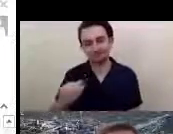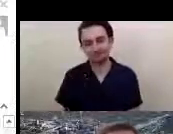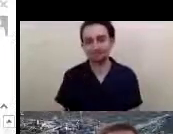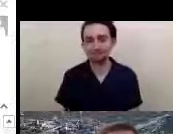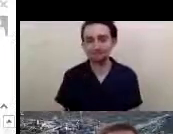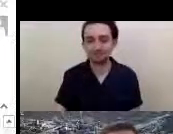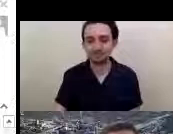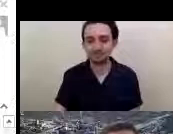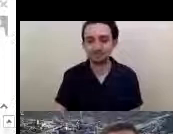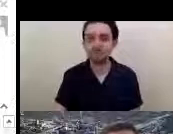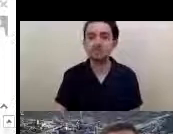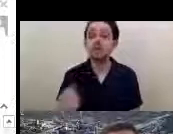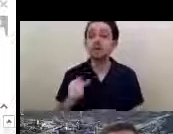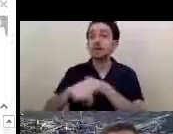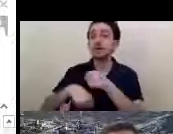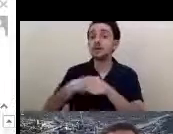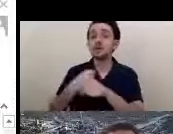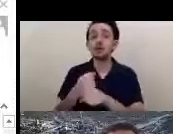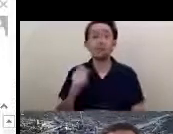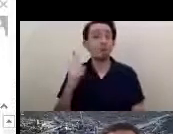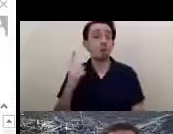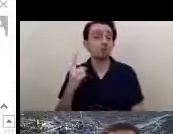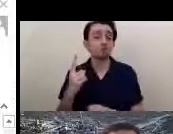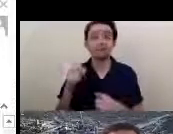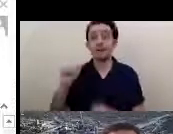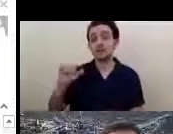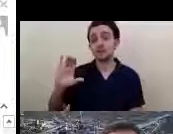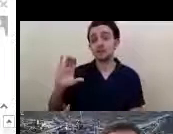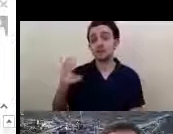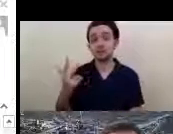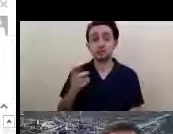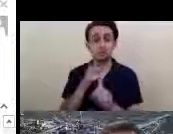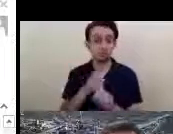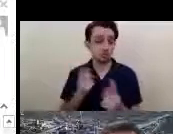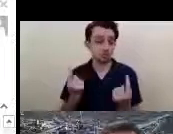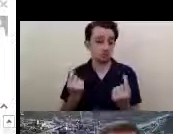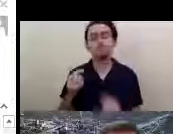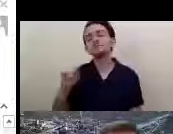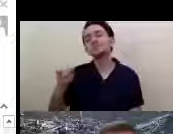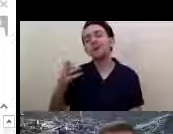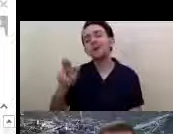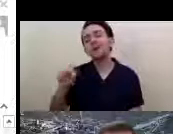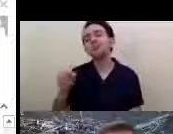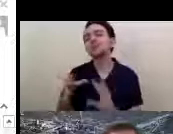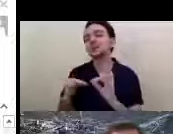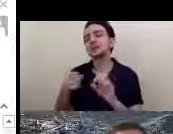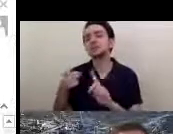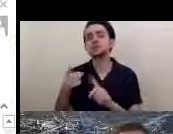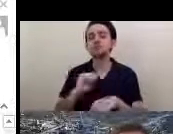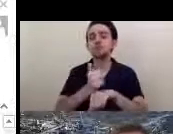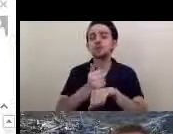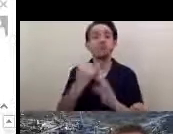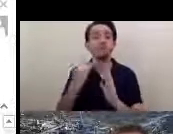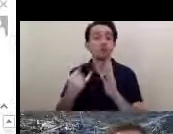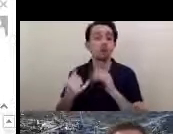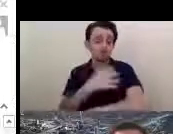for AC3. Well, the two major goals as Thomas mentioned, really are to create an arts empowerment plan